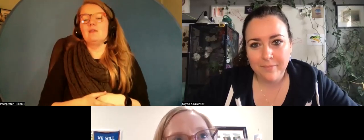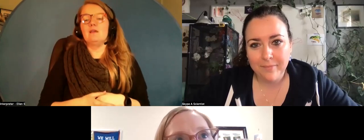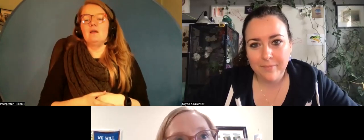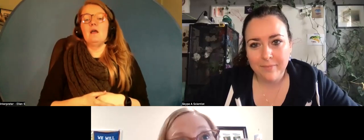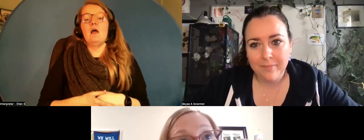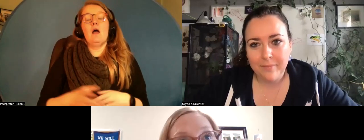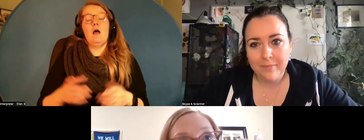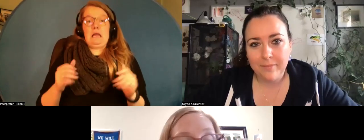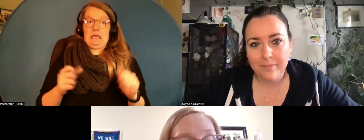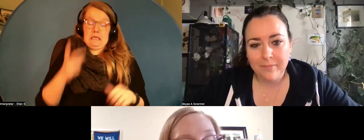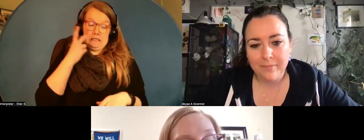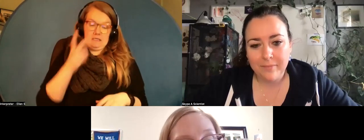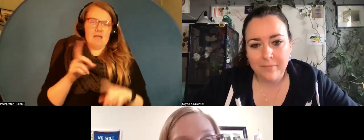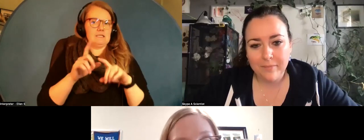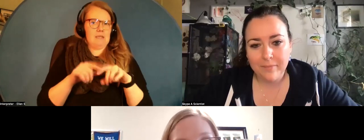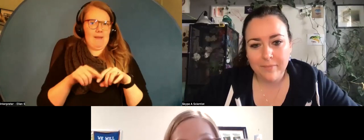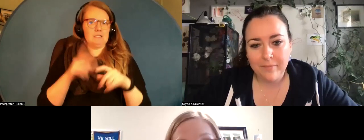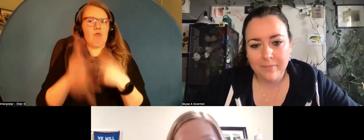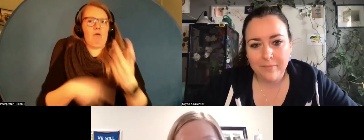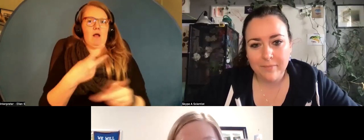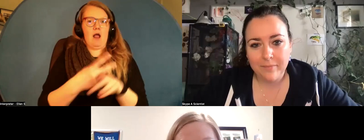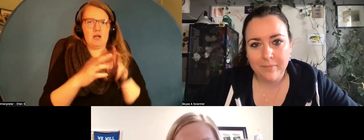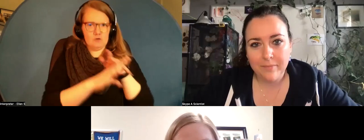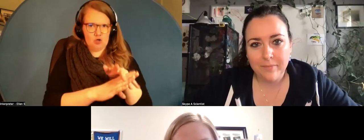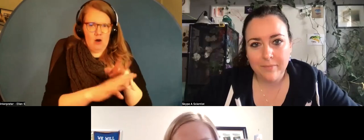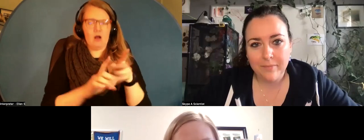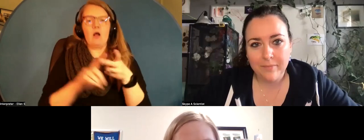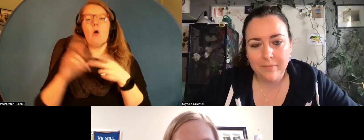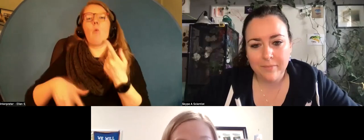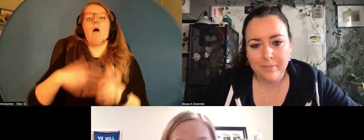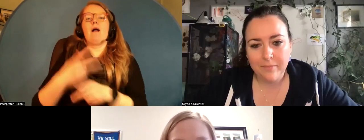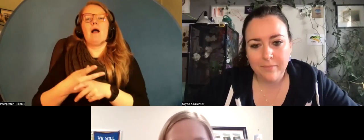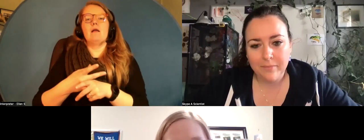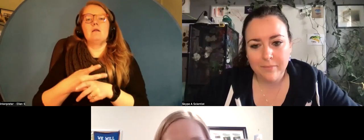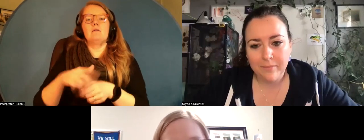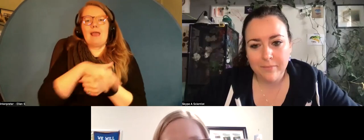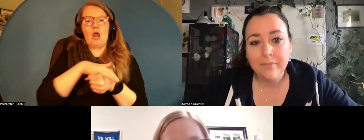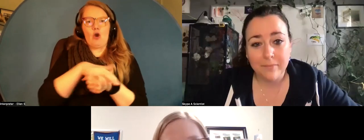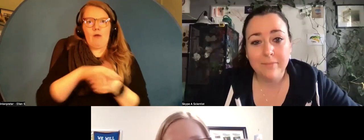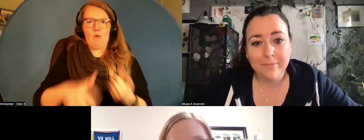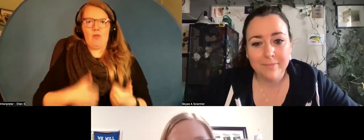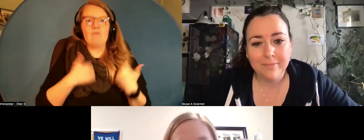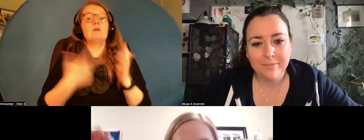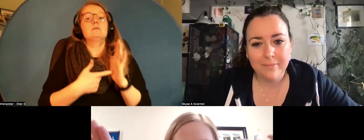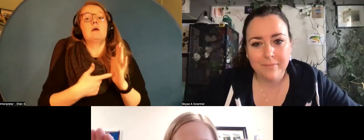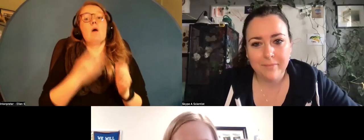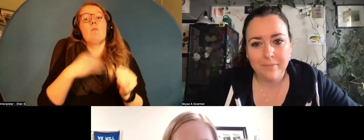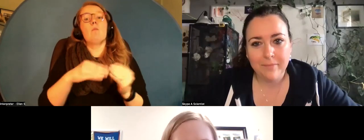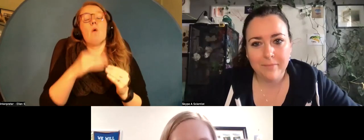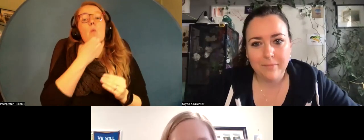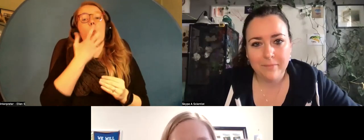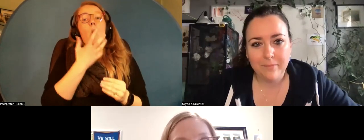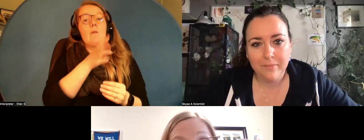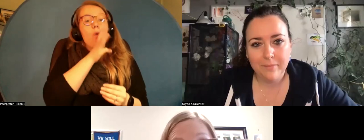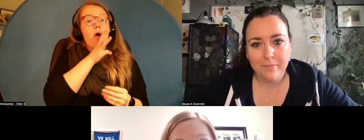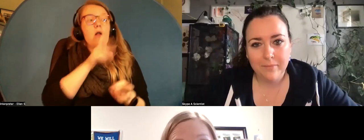we can see, depending on what type of shark you are and in what part of the ocean you live in, if you live in warmer waters or colder waters, or if